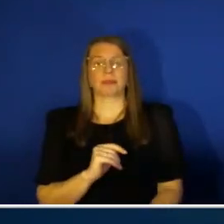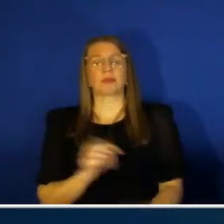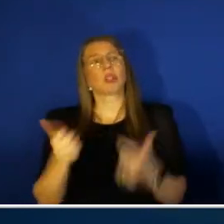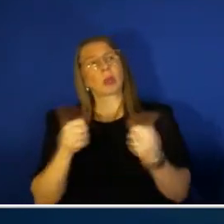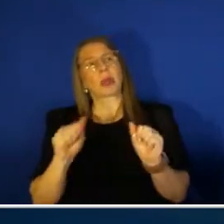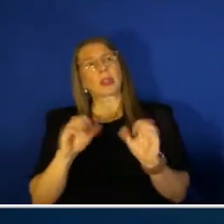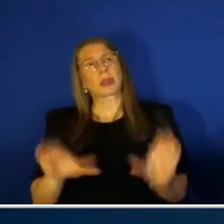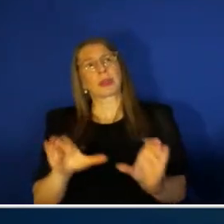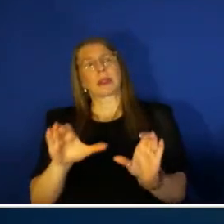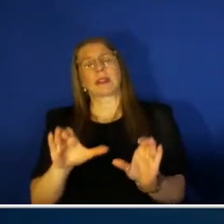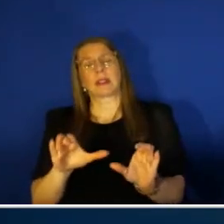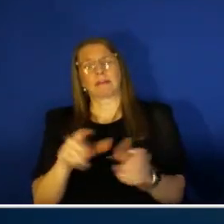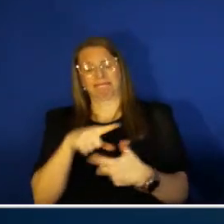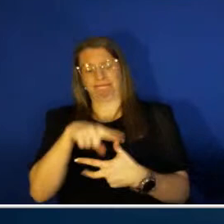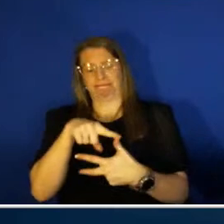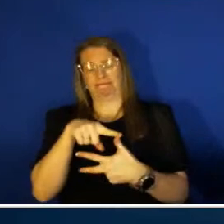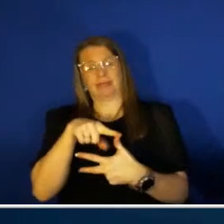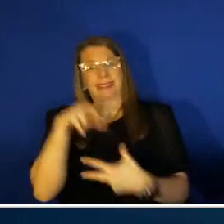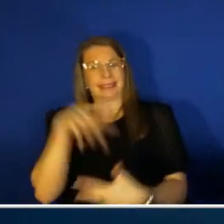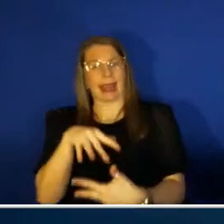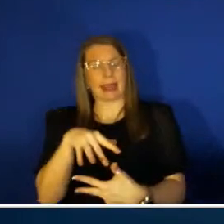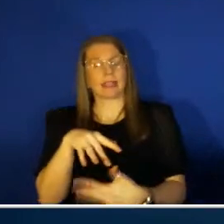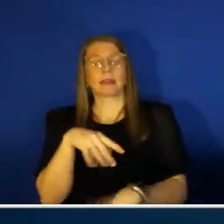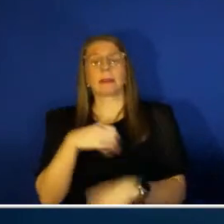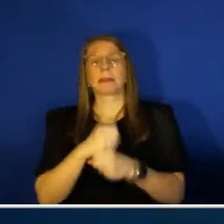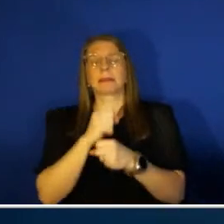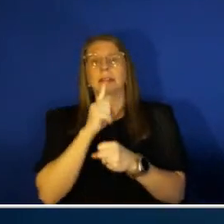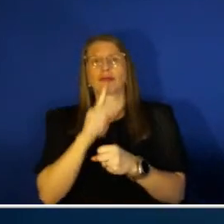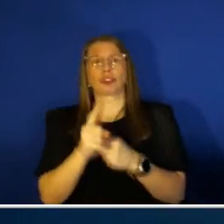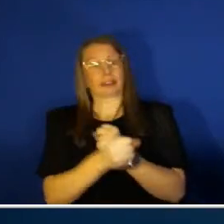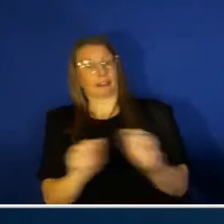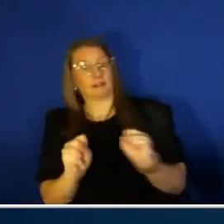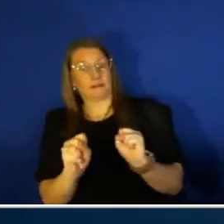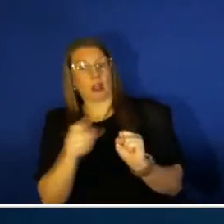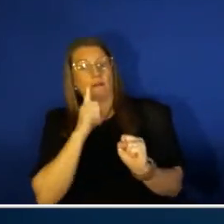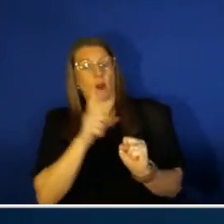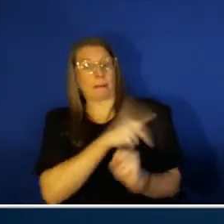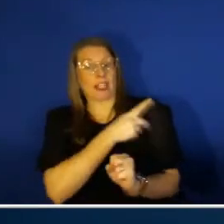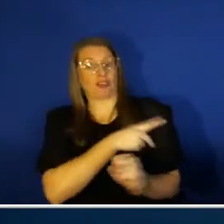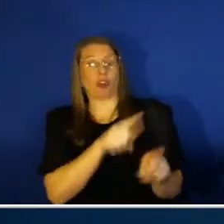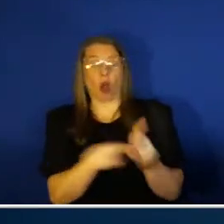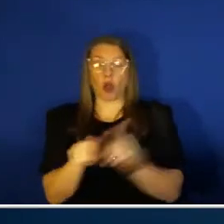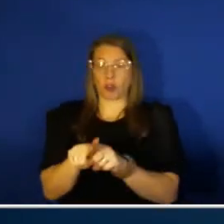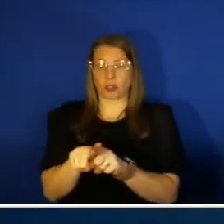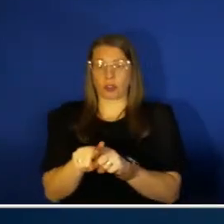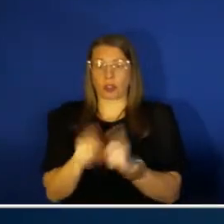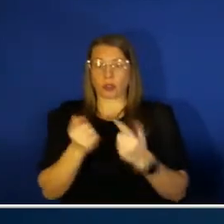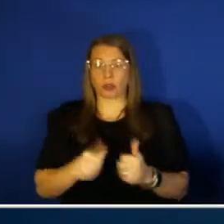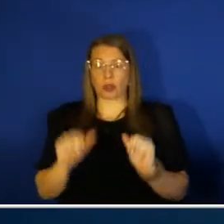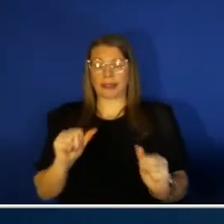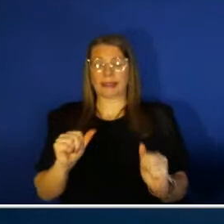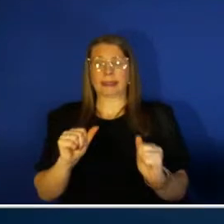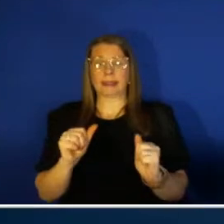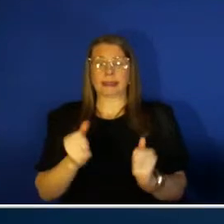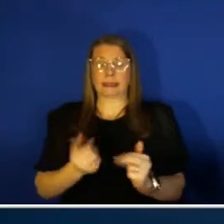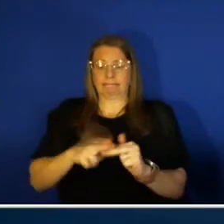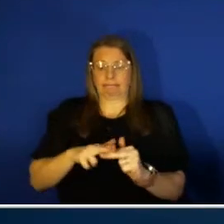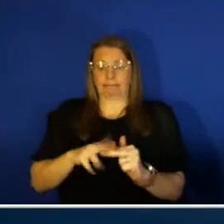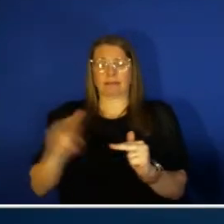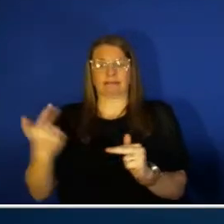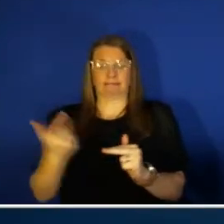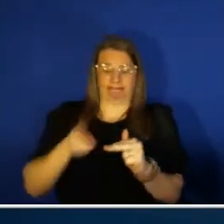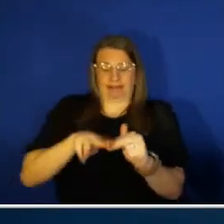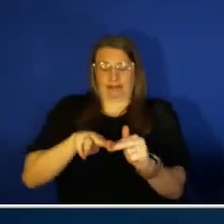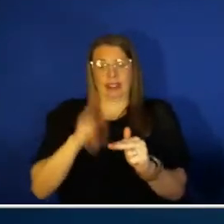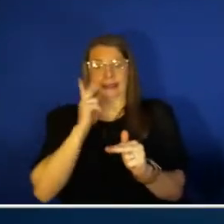1 study is to see whether it's safe in patients, and also they will try to increase the dose to see what kind